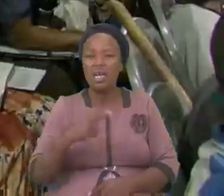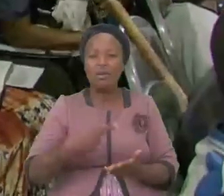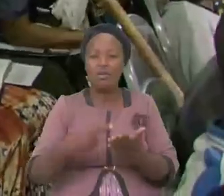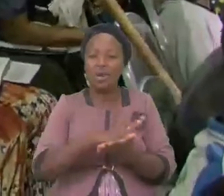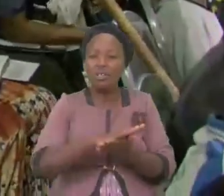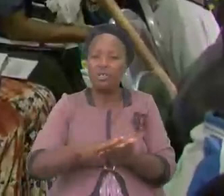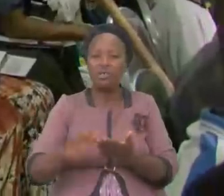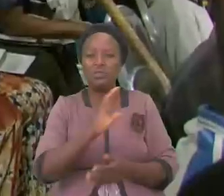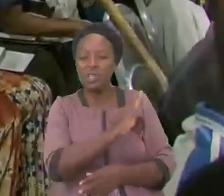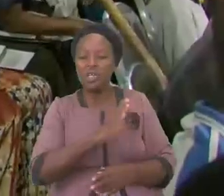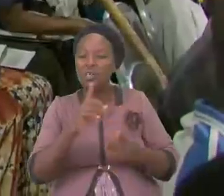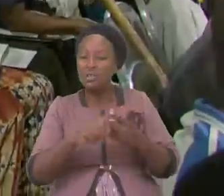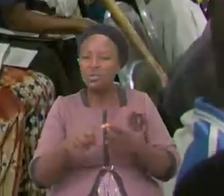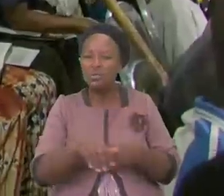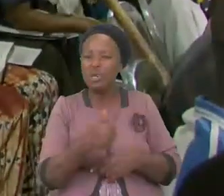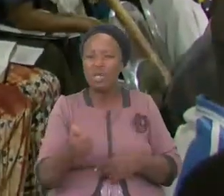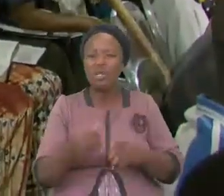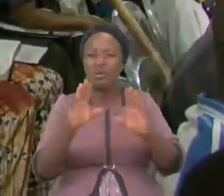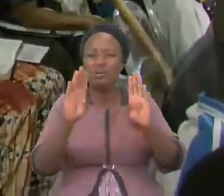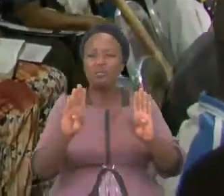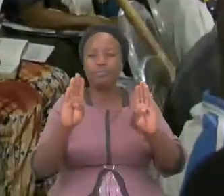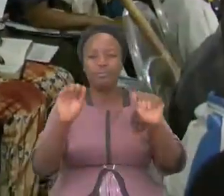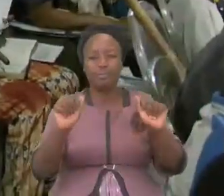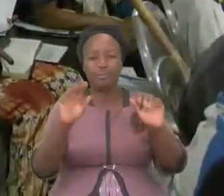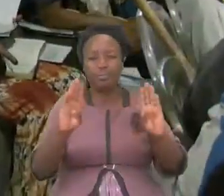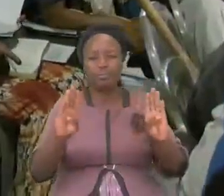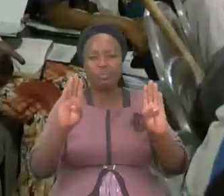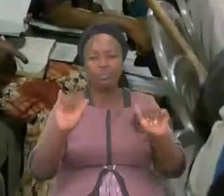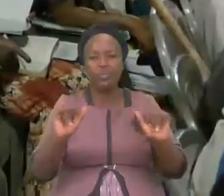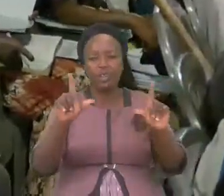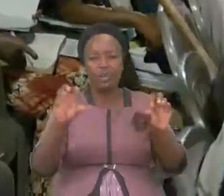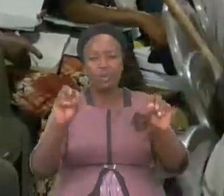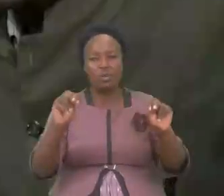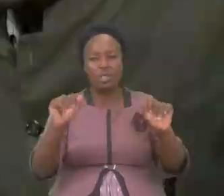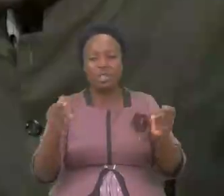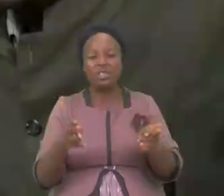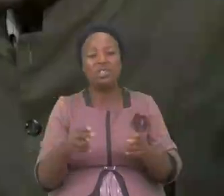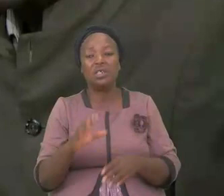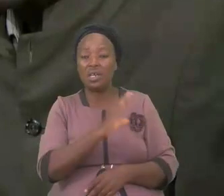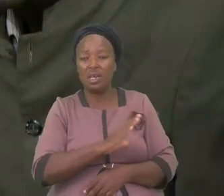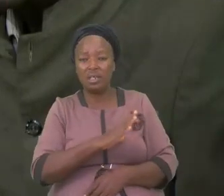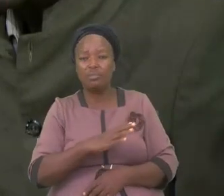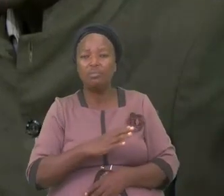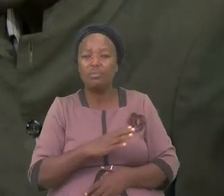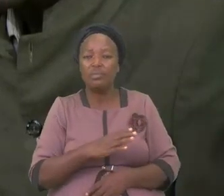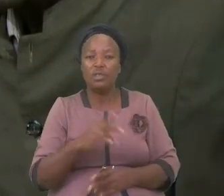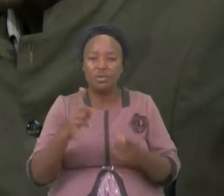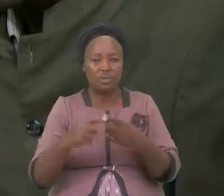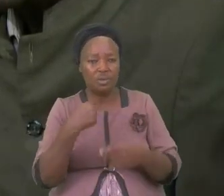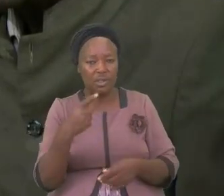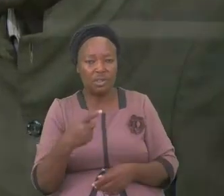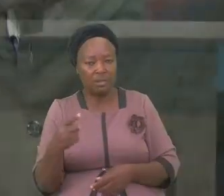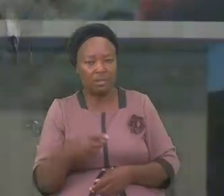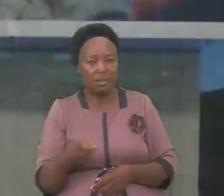character. Brainwashing, to tell them where you were wasn't good enough. Here is the